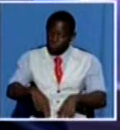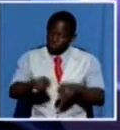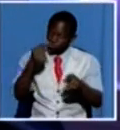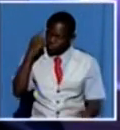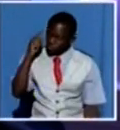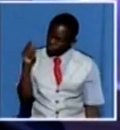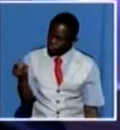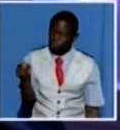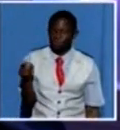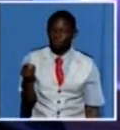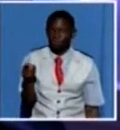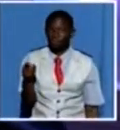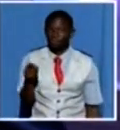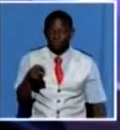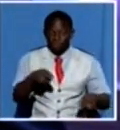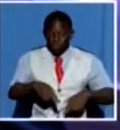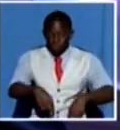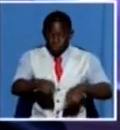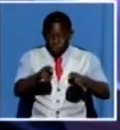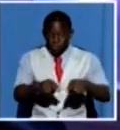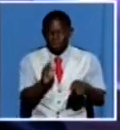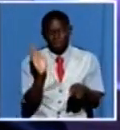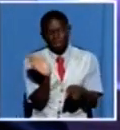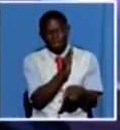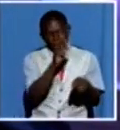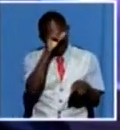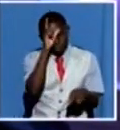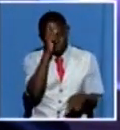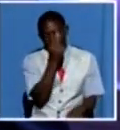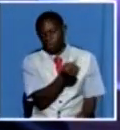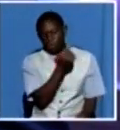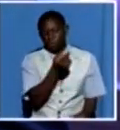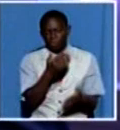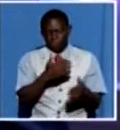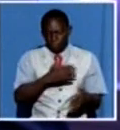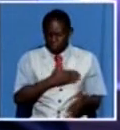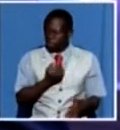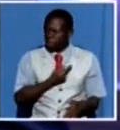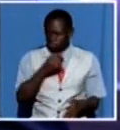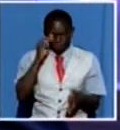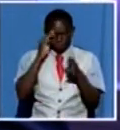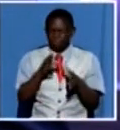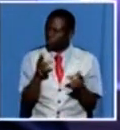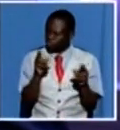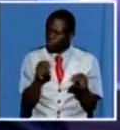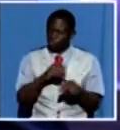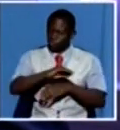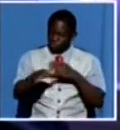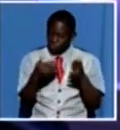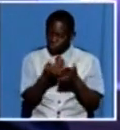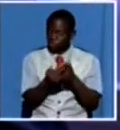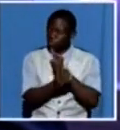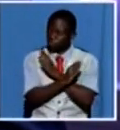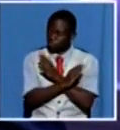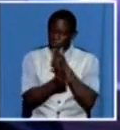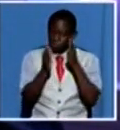Chagwa's wrong roads. They are not for Honorable CHITOTELA's roads. They are for Zambians. And the same Zambians needs to maintain those roads.